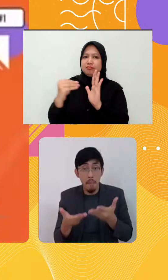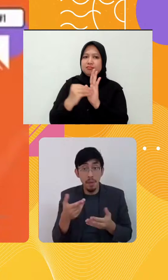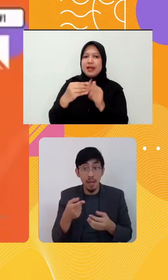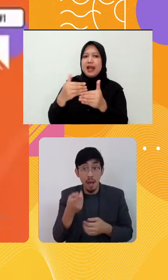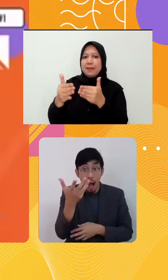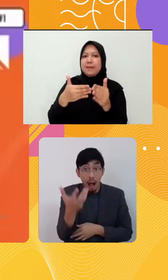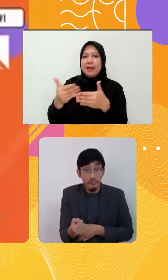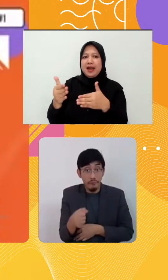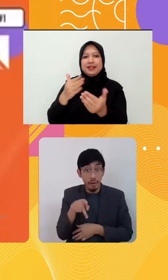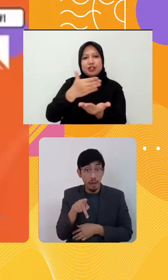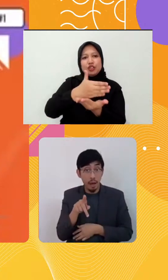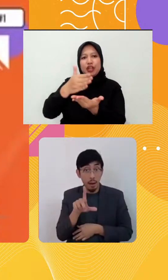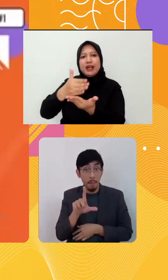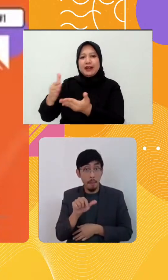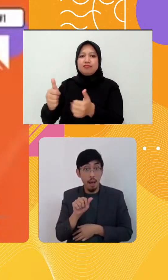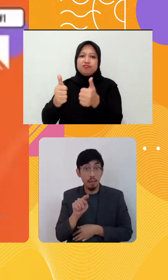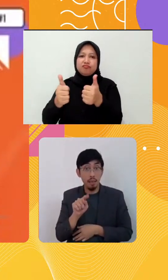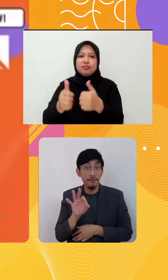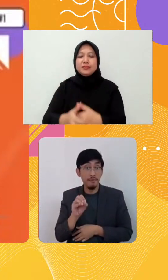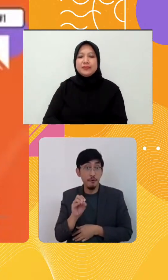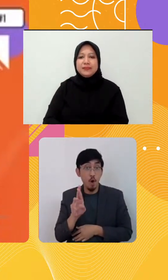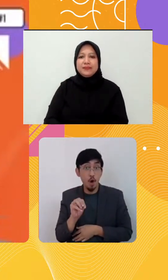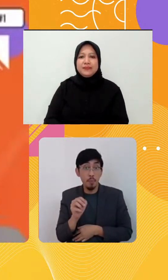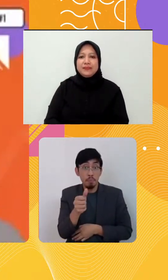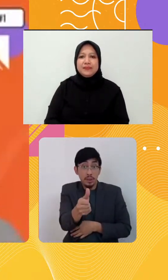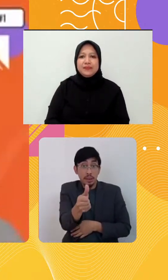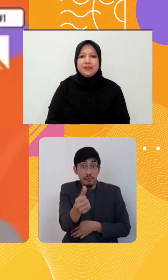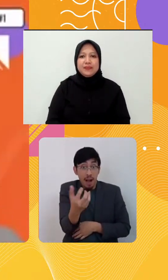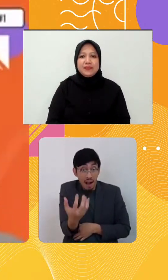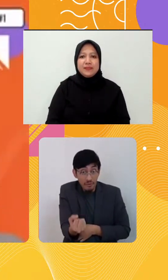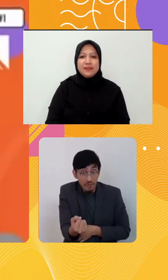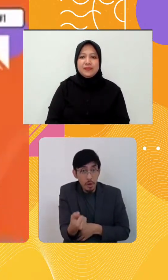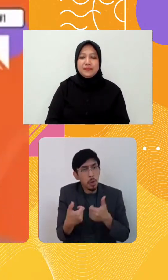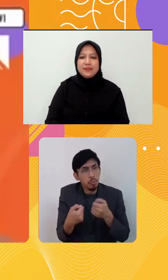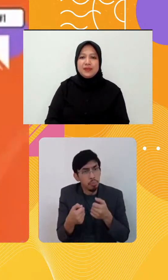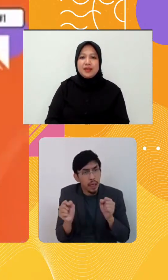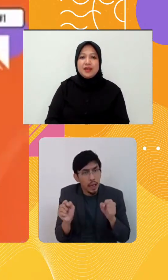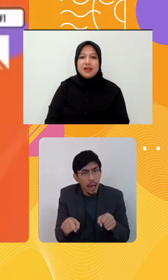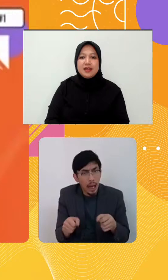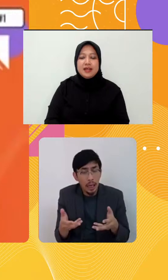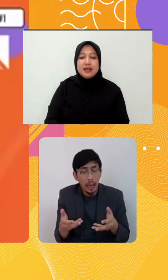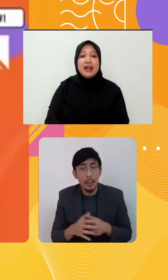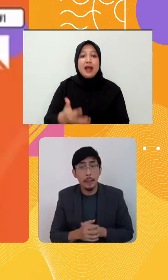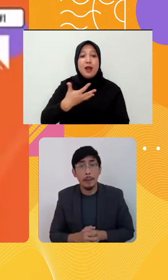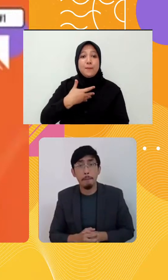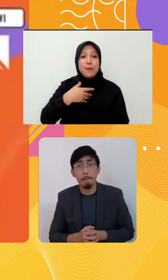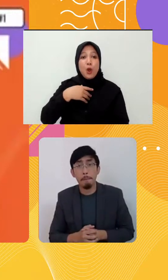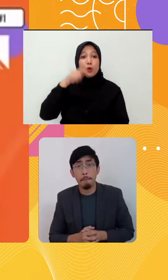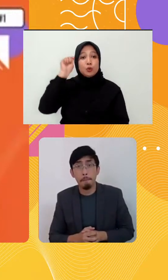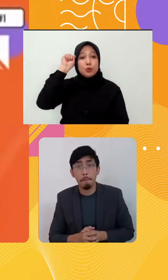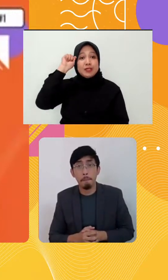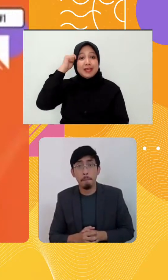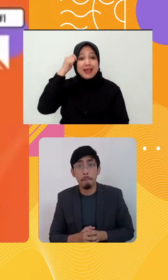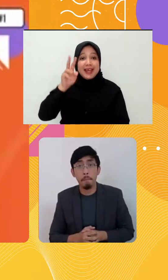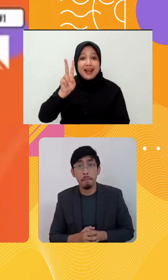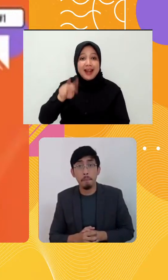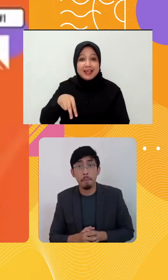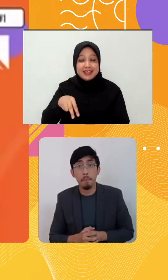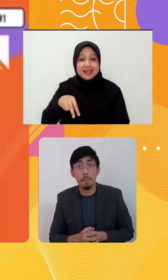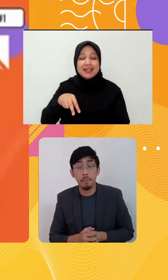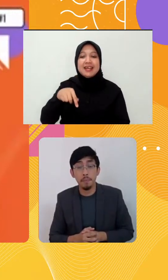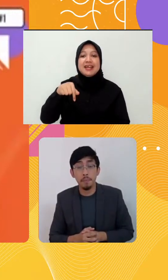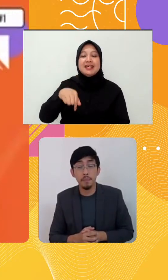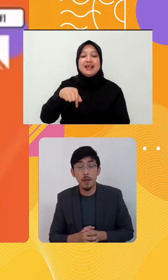to us. So after this, I would like to remind you guys that we will still have a breakout room